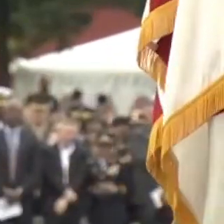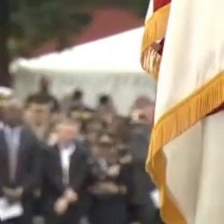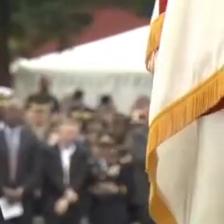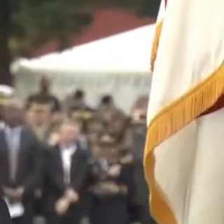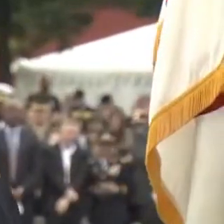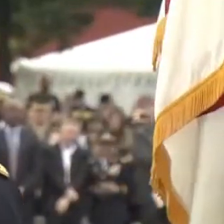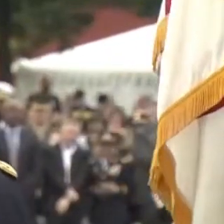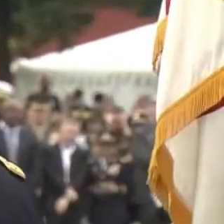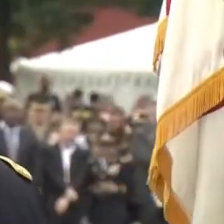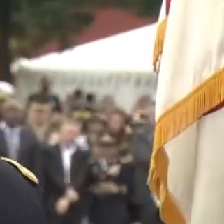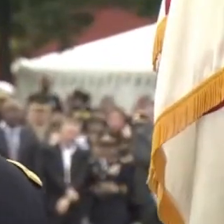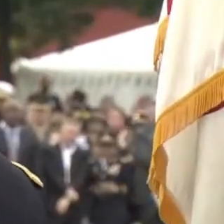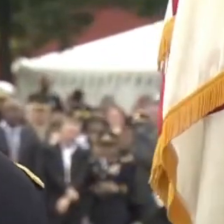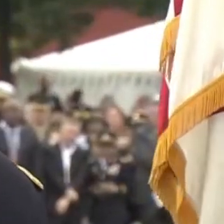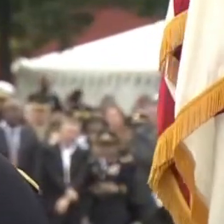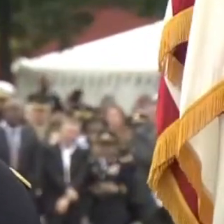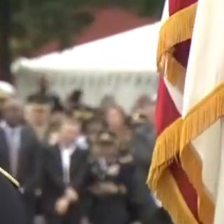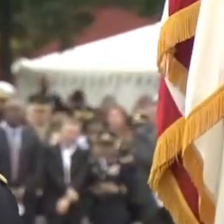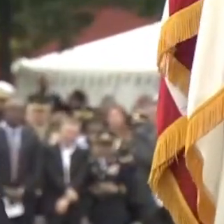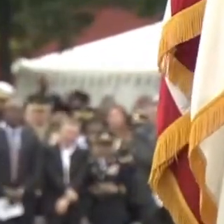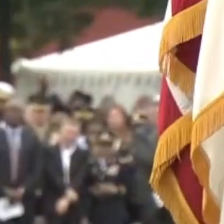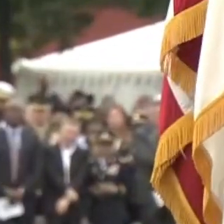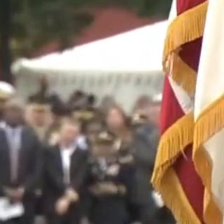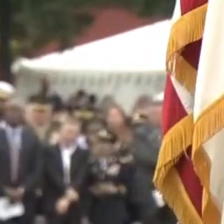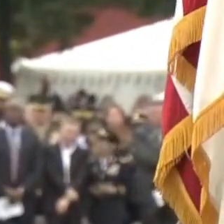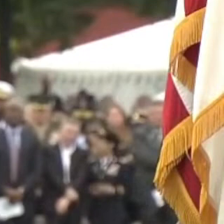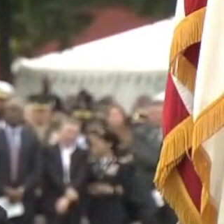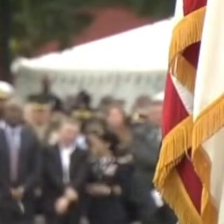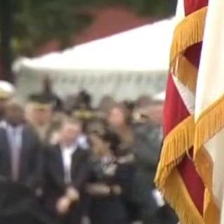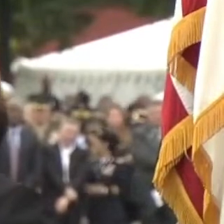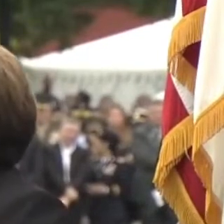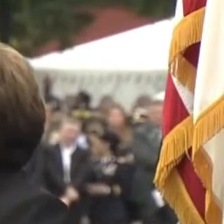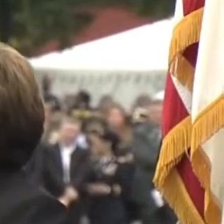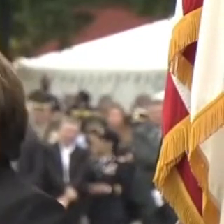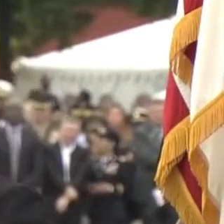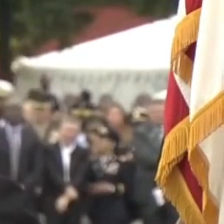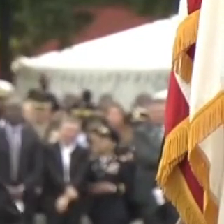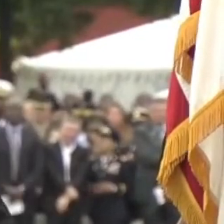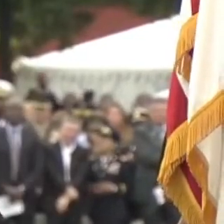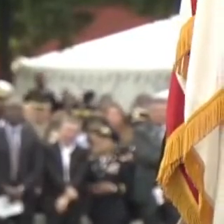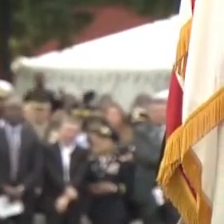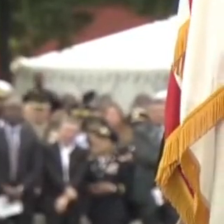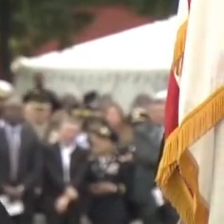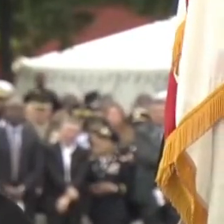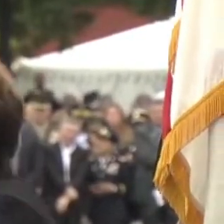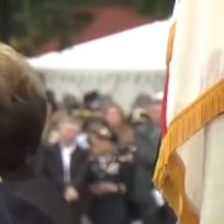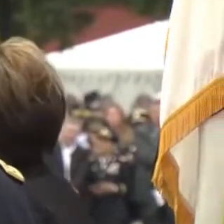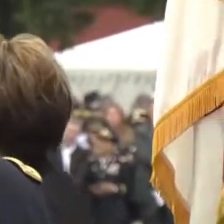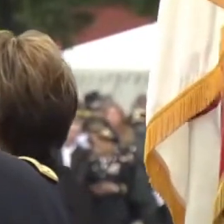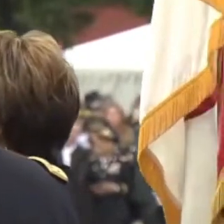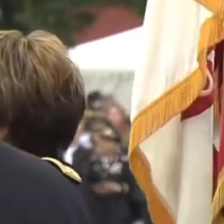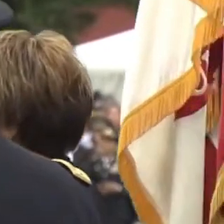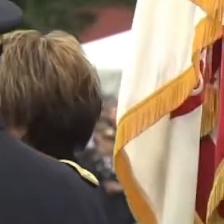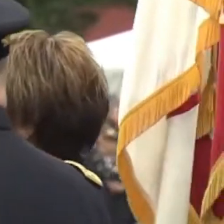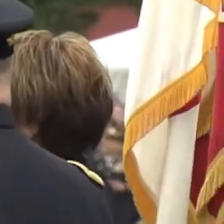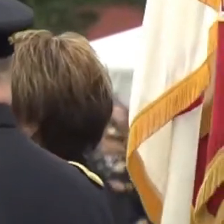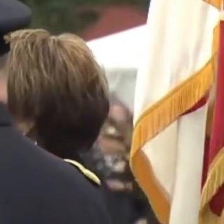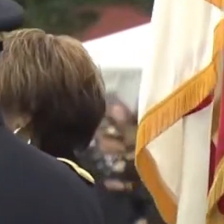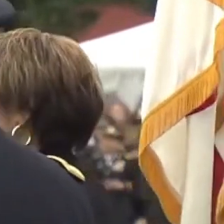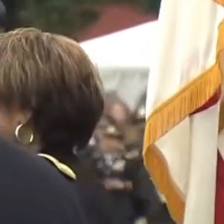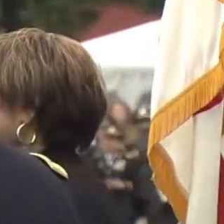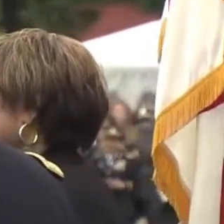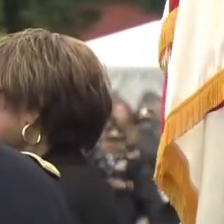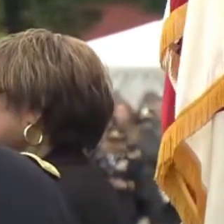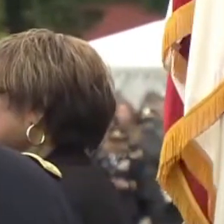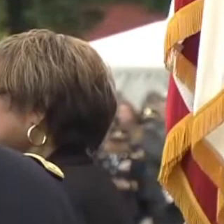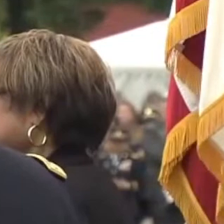October 2019 to July 2023. As a devoted ambassador of goodwill and a model example for the spouses